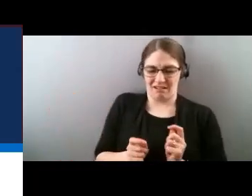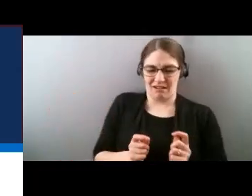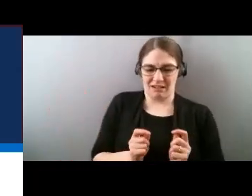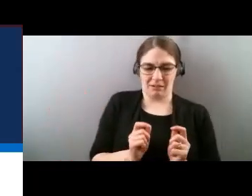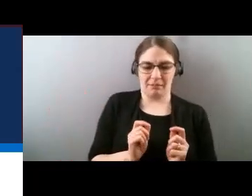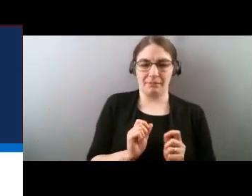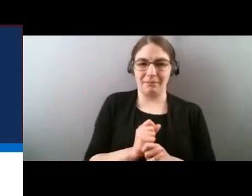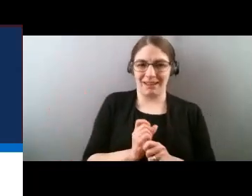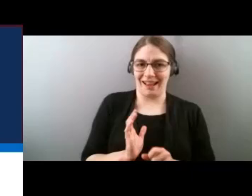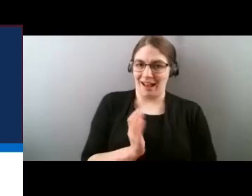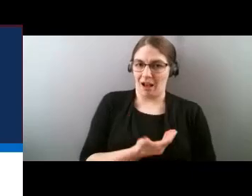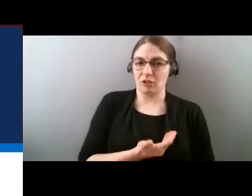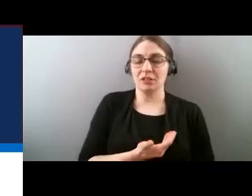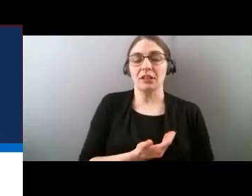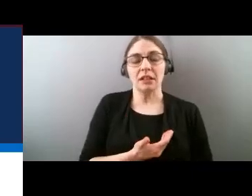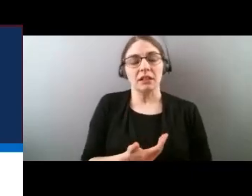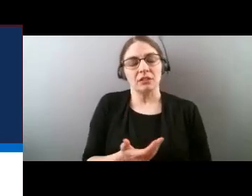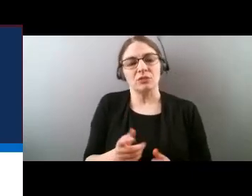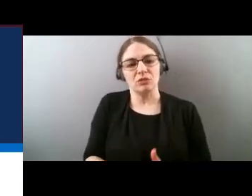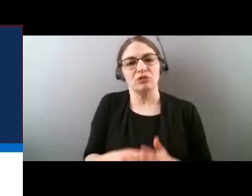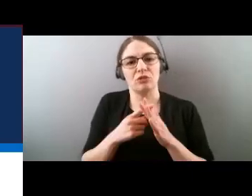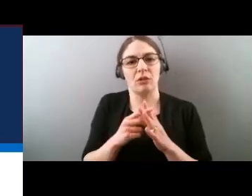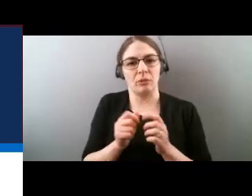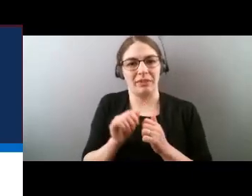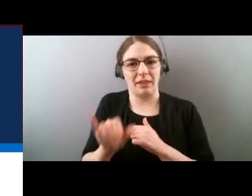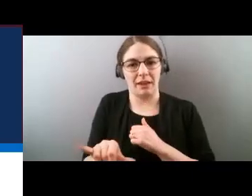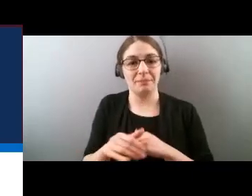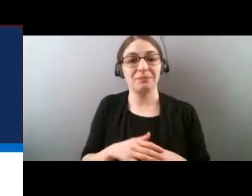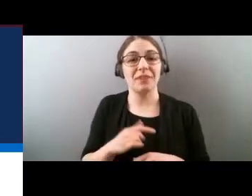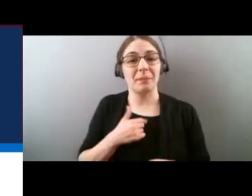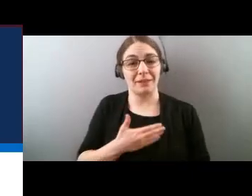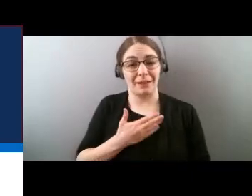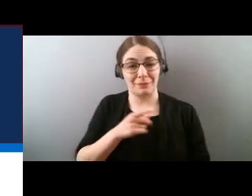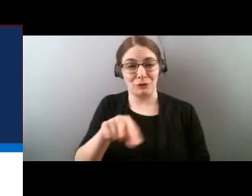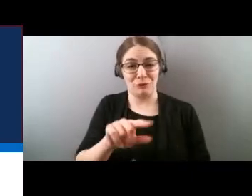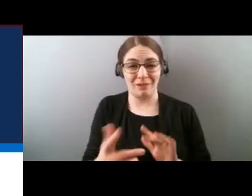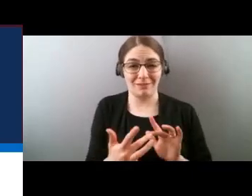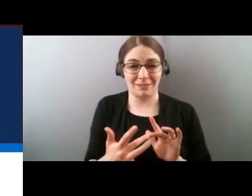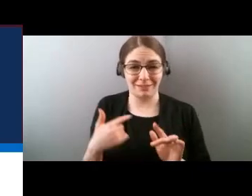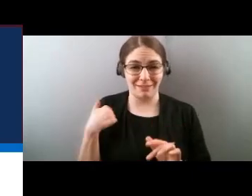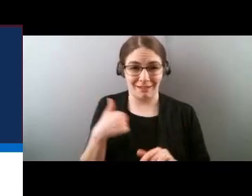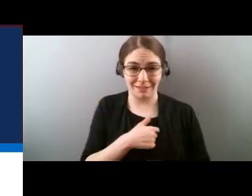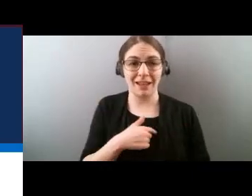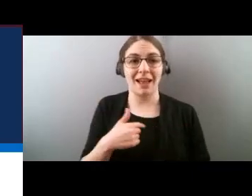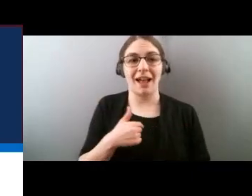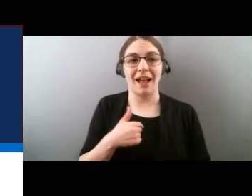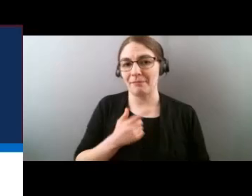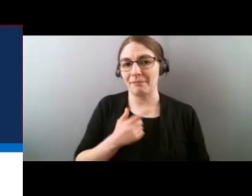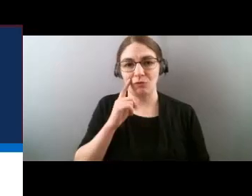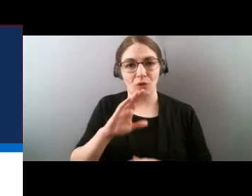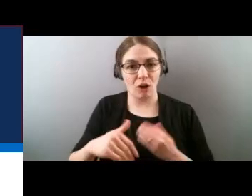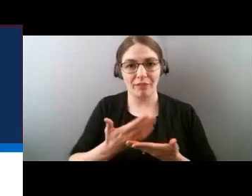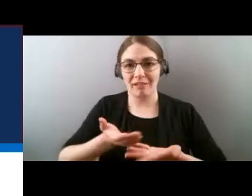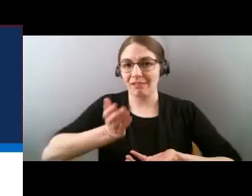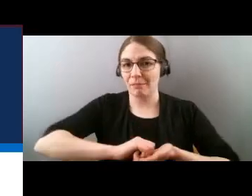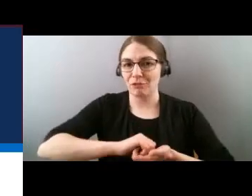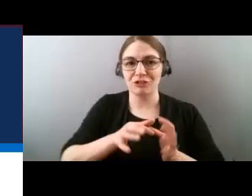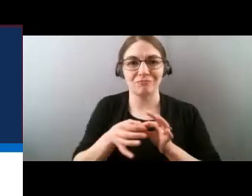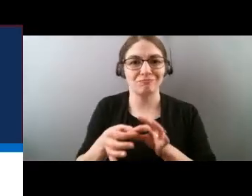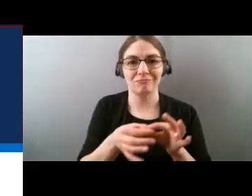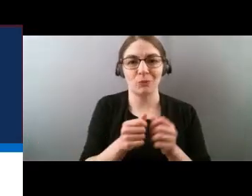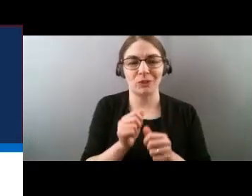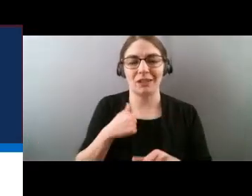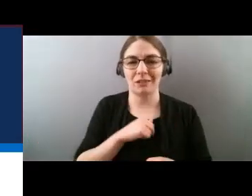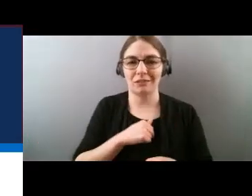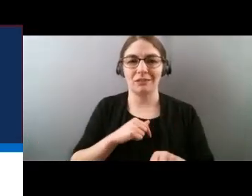So yeah, I'm glad you guys came to us. I'm so happy of all the collaboration that we can have with all of our agencies to make